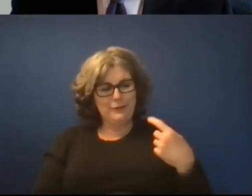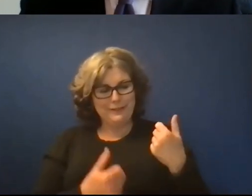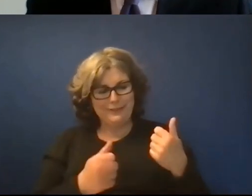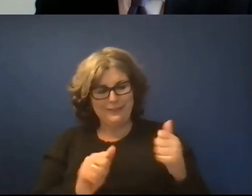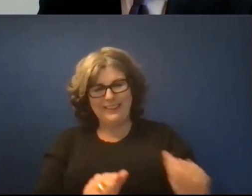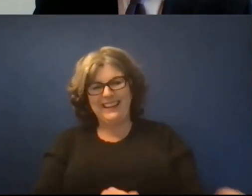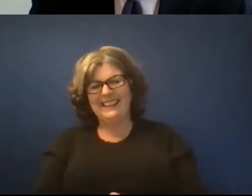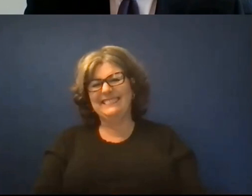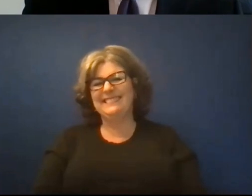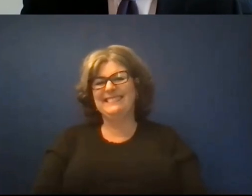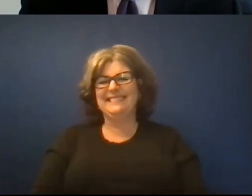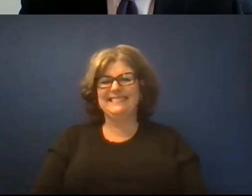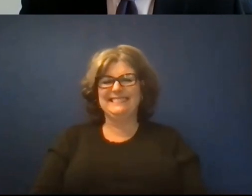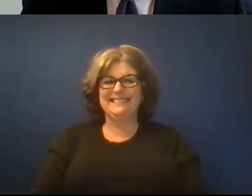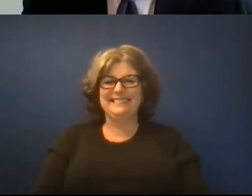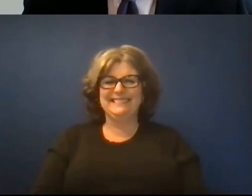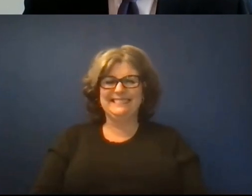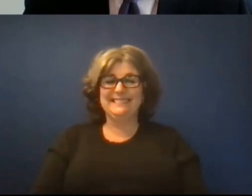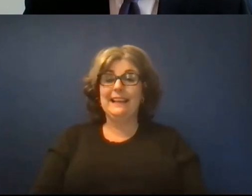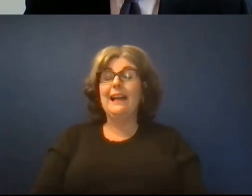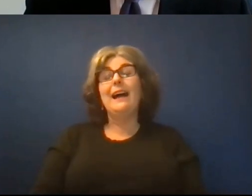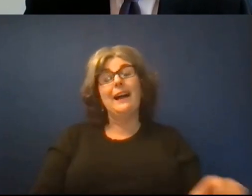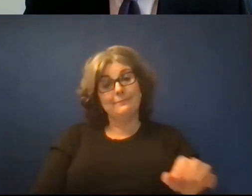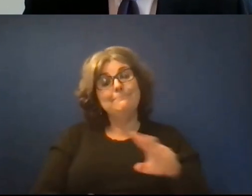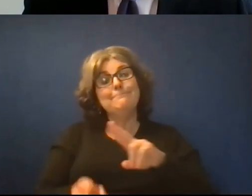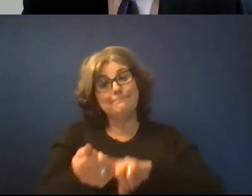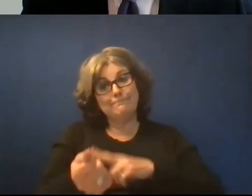Yes, as nurses, we make mistakes.